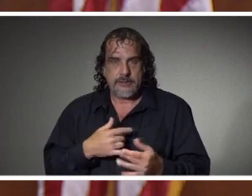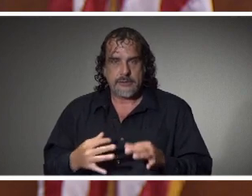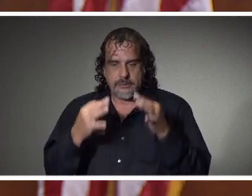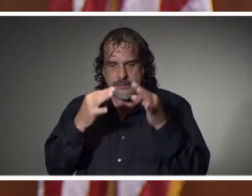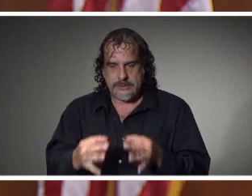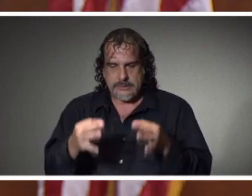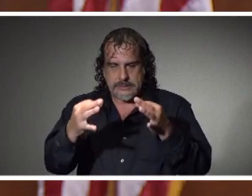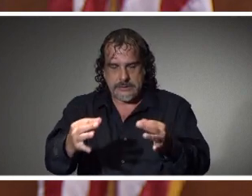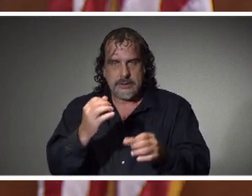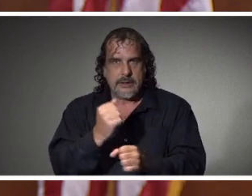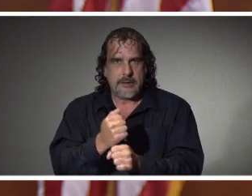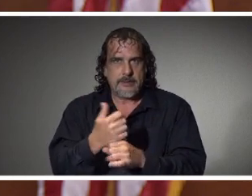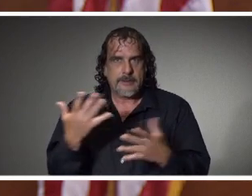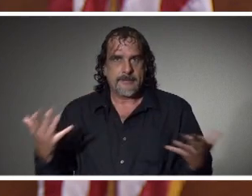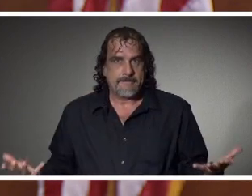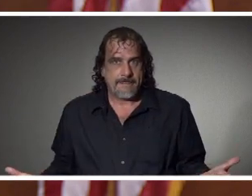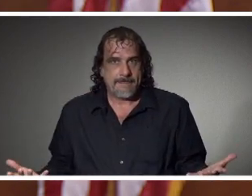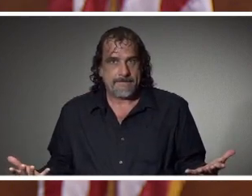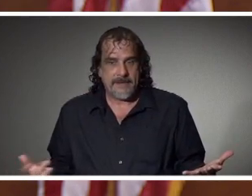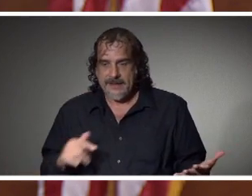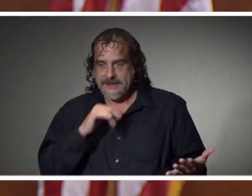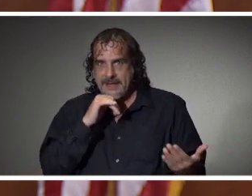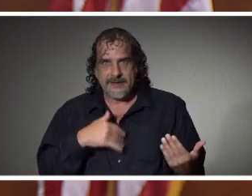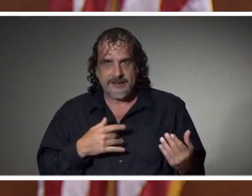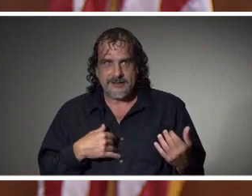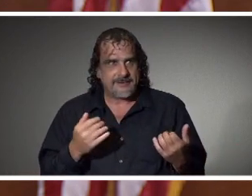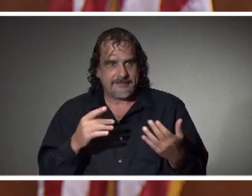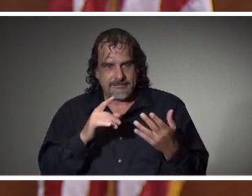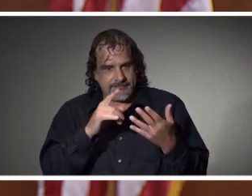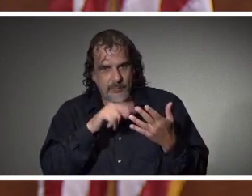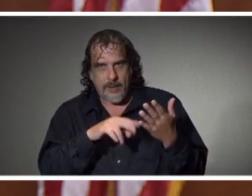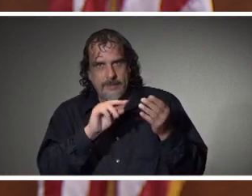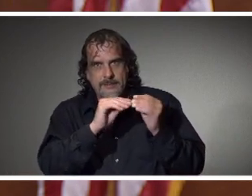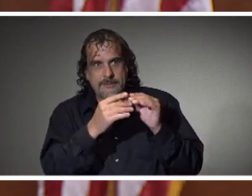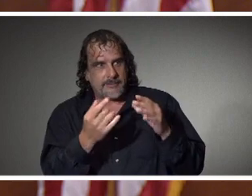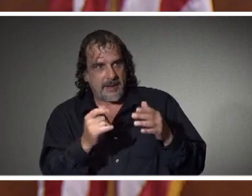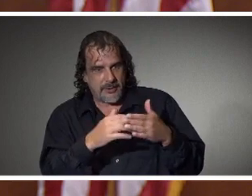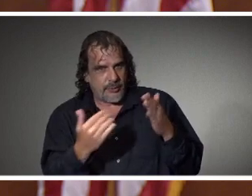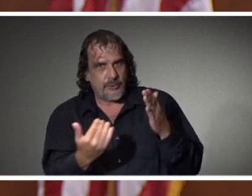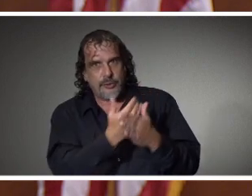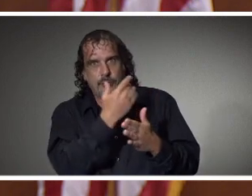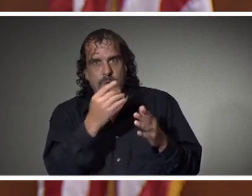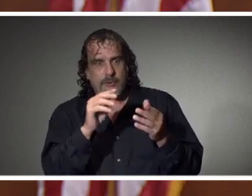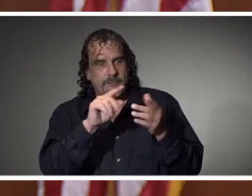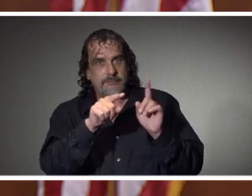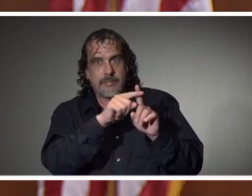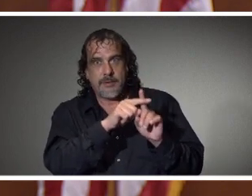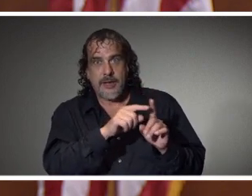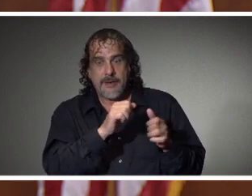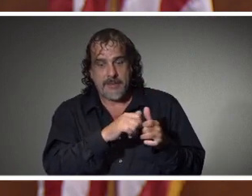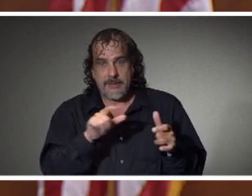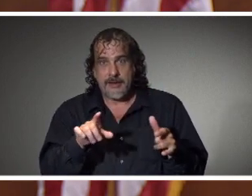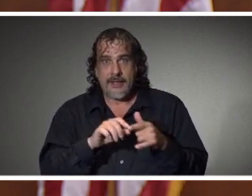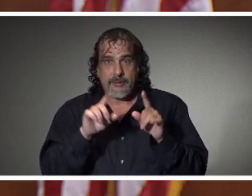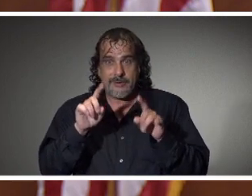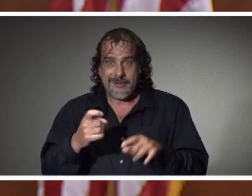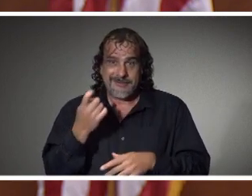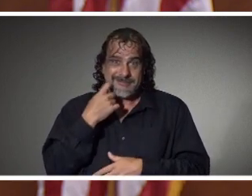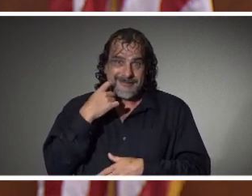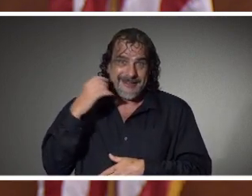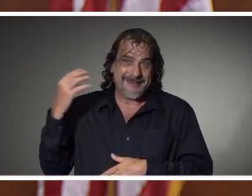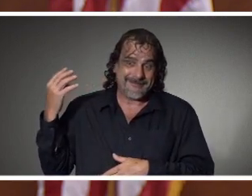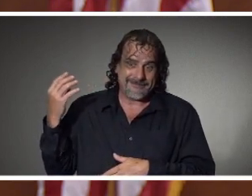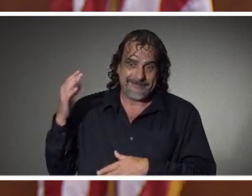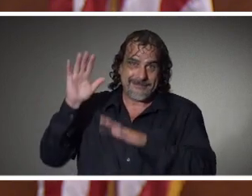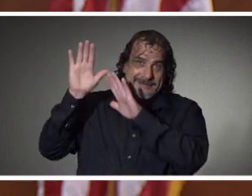to make. It's not just about the new cases today, because we may be reporting a new case today that actually was tested on Sunday or